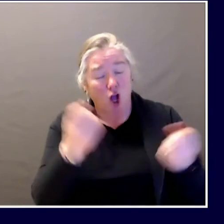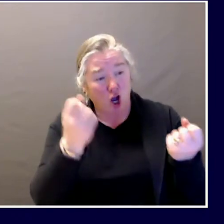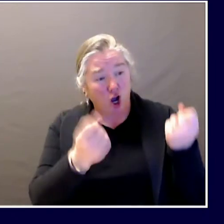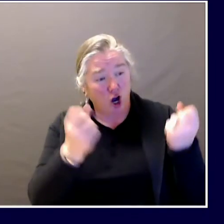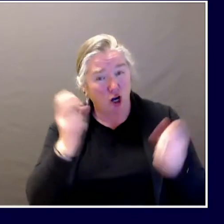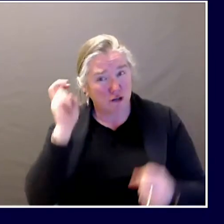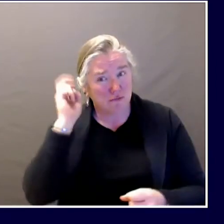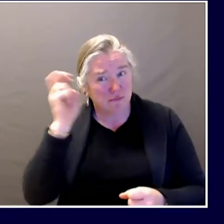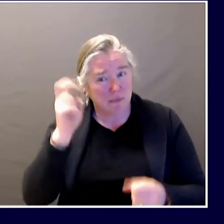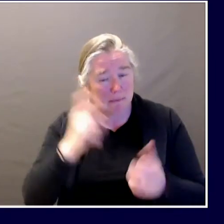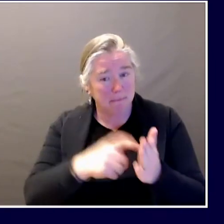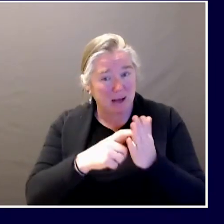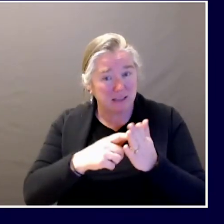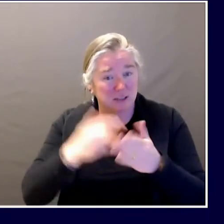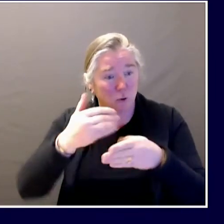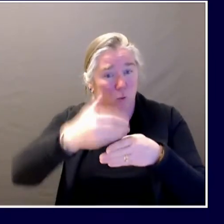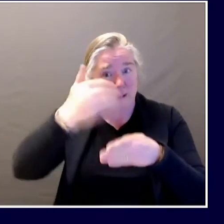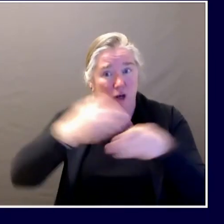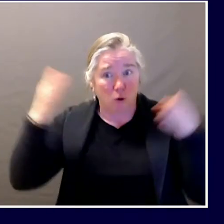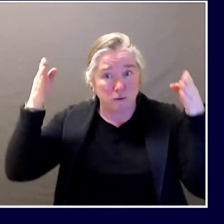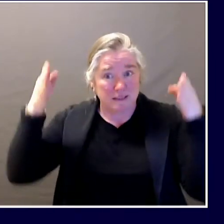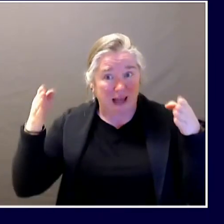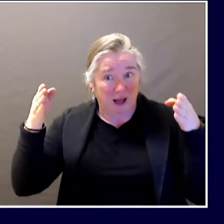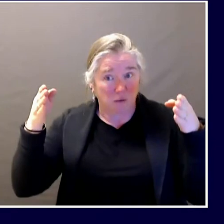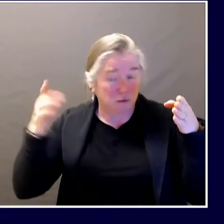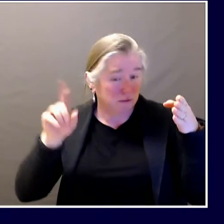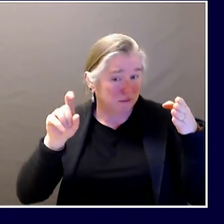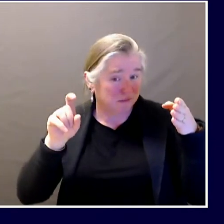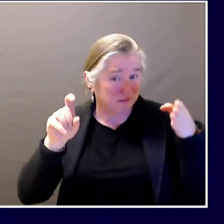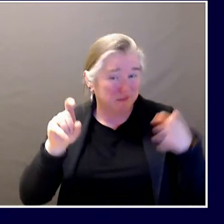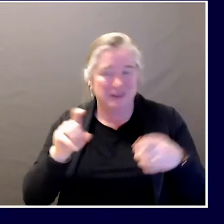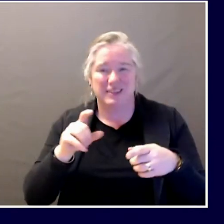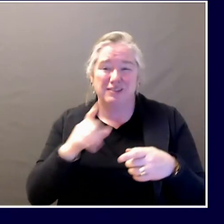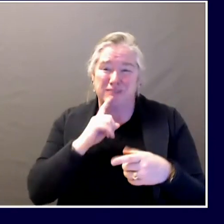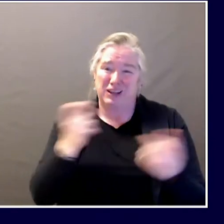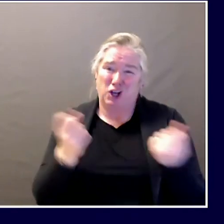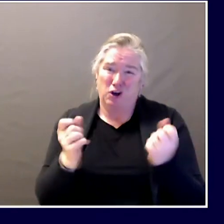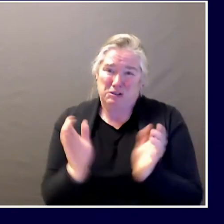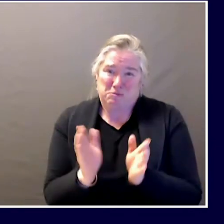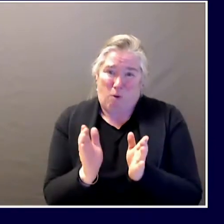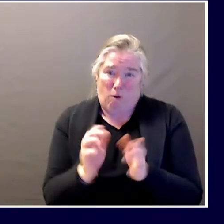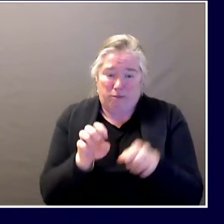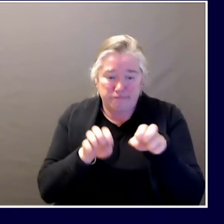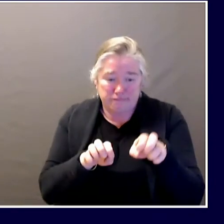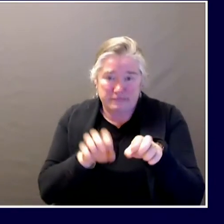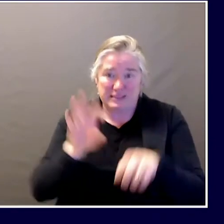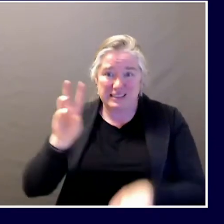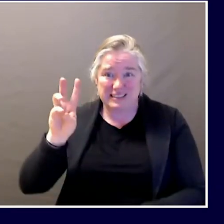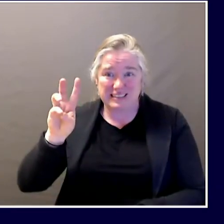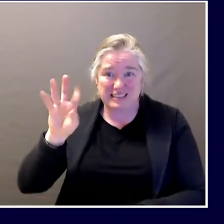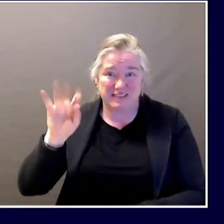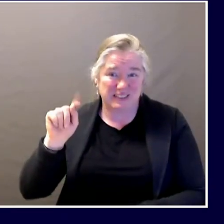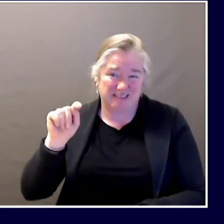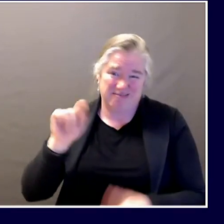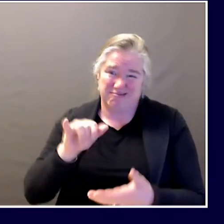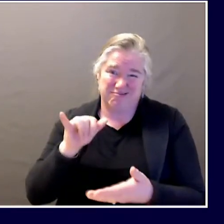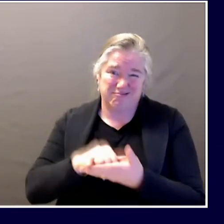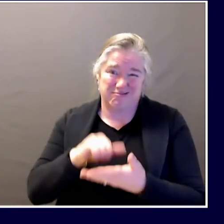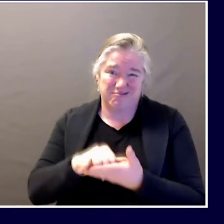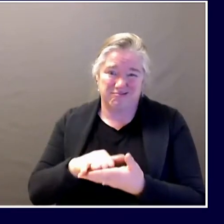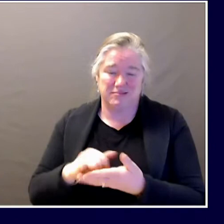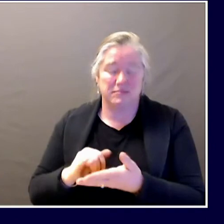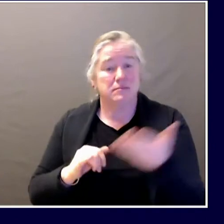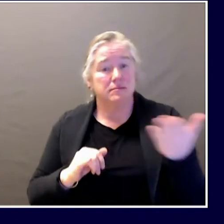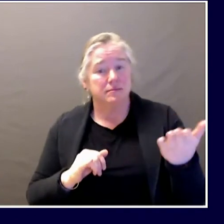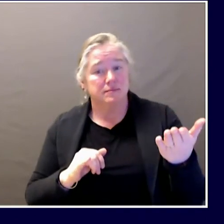they can take? Because you obviously can't really distance in a lot of vehicles. Yep. I mean, I think Dr. Shah, you want